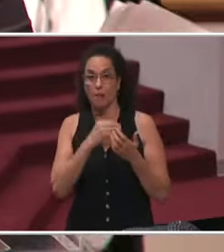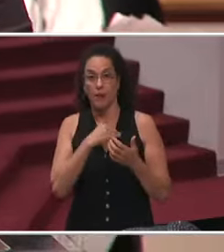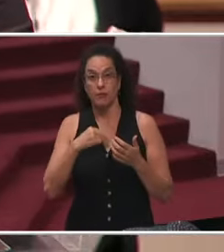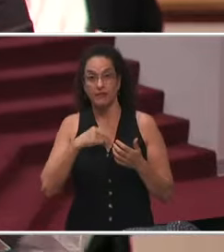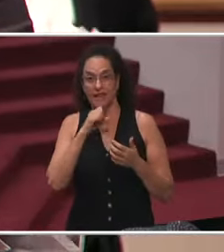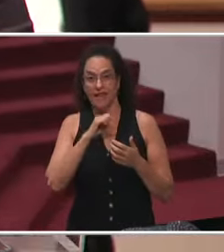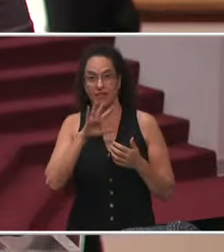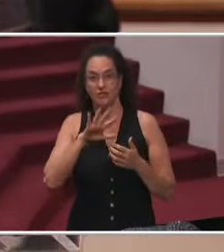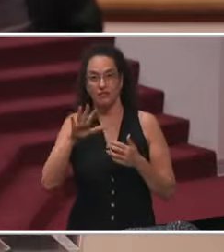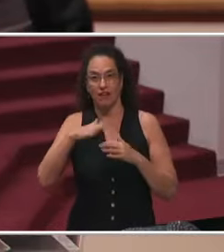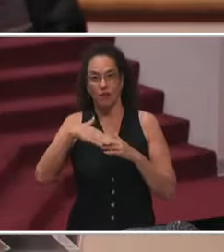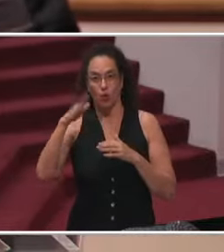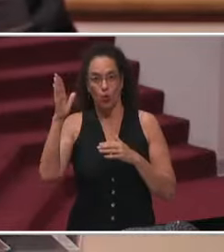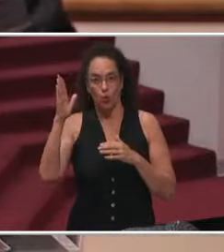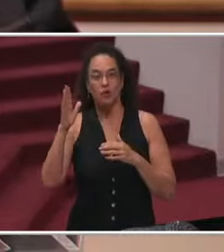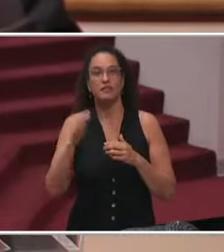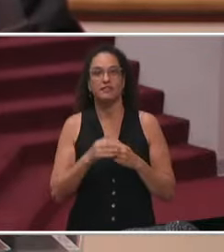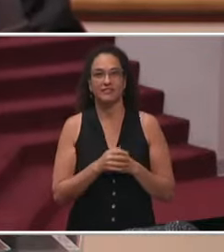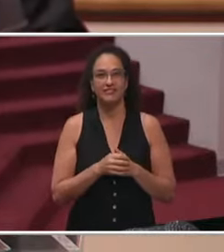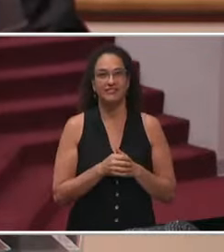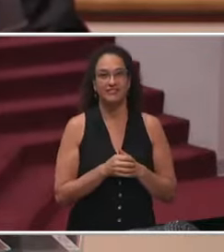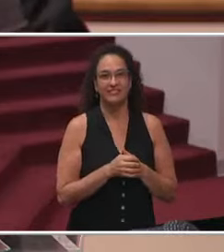55 and more mature.